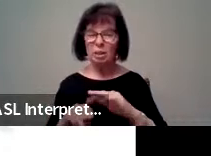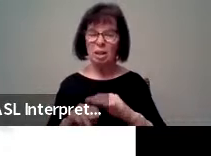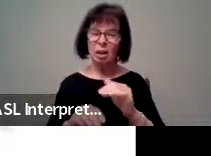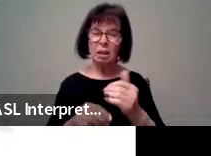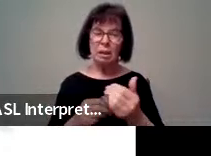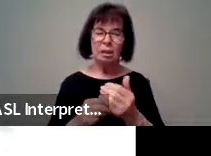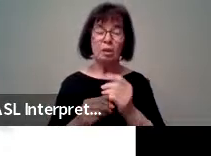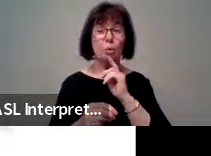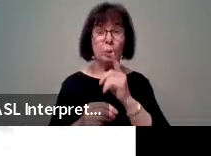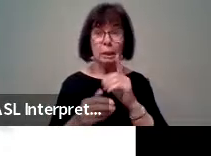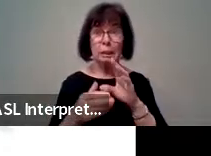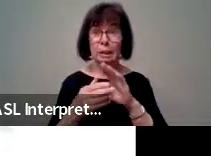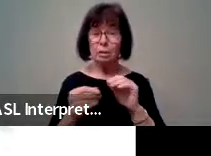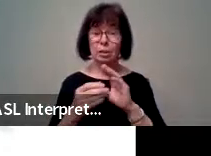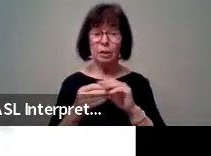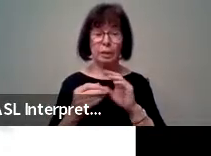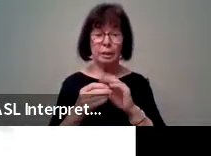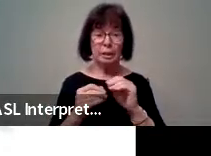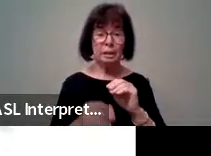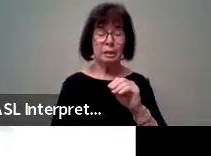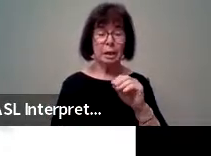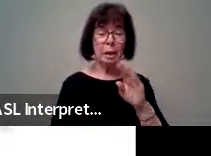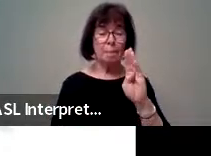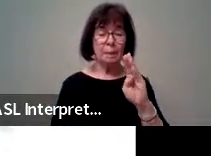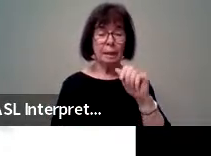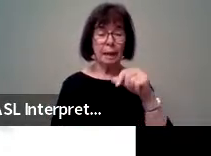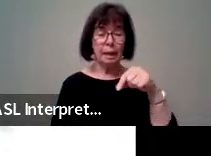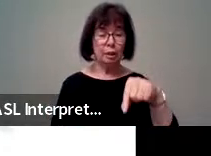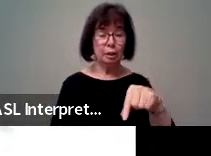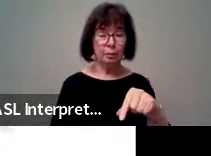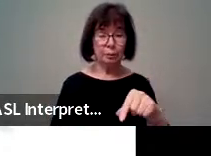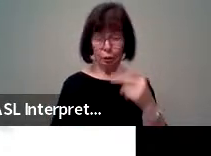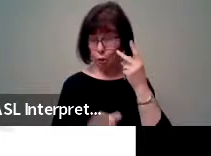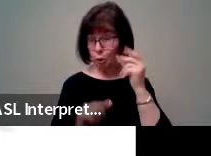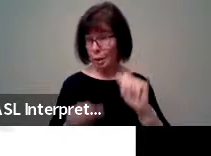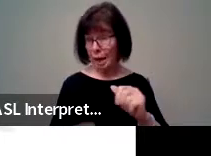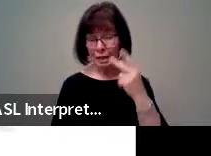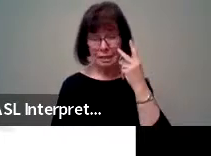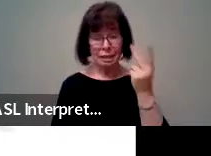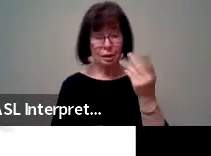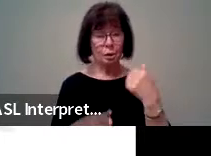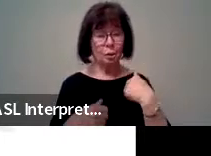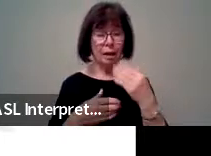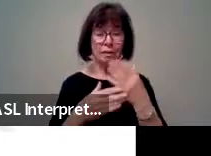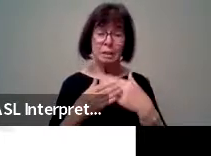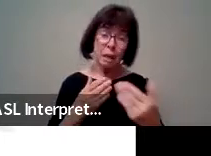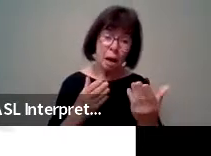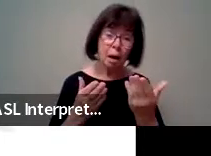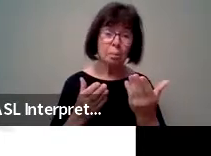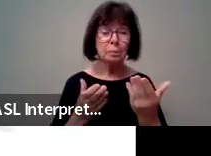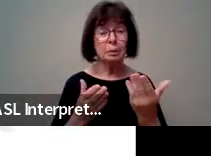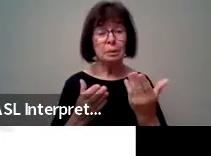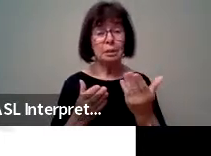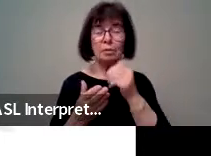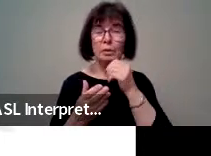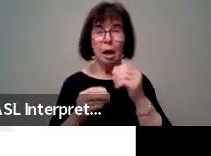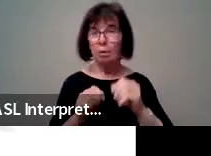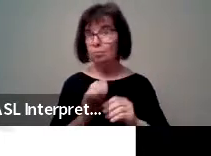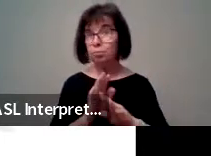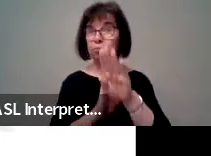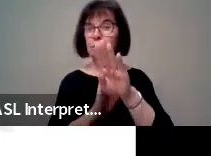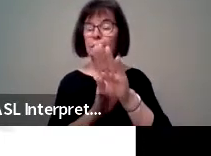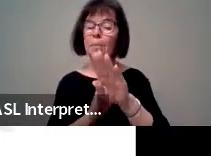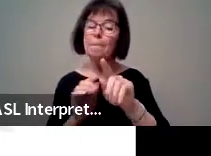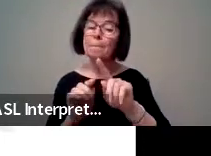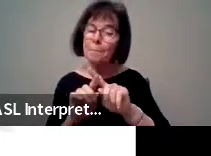really, the story is BA2. As you can see, we have some signal. We're not in a massive wave,